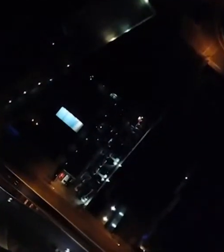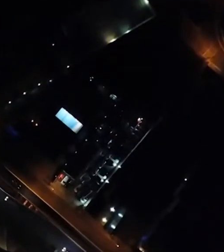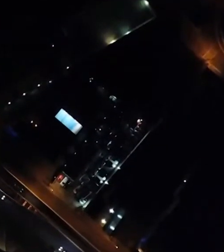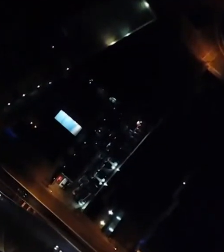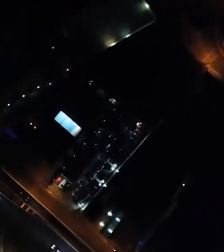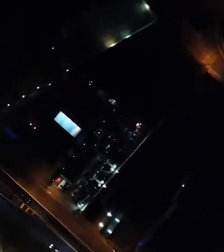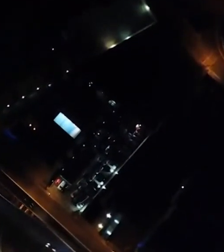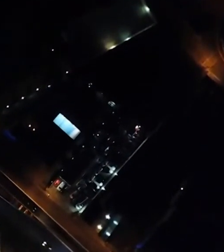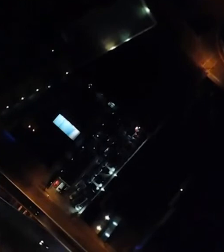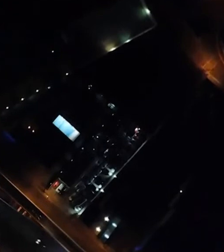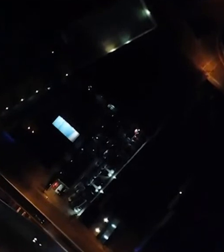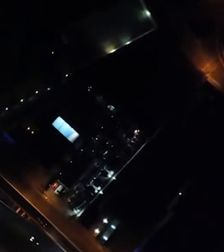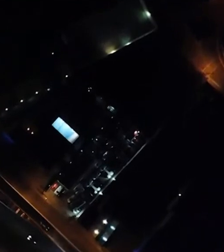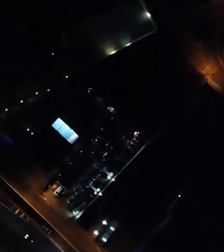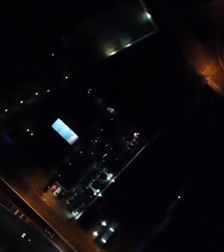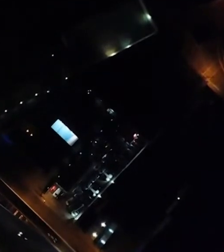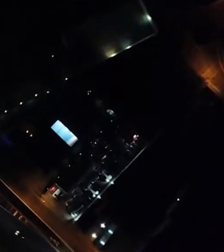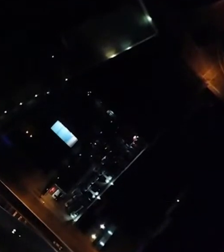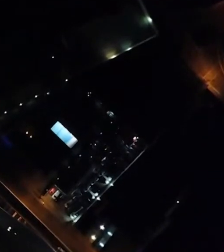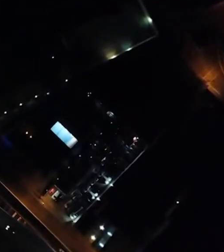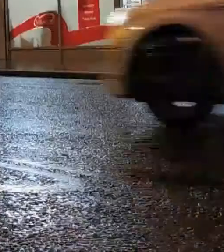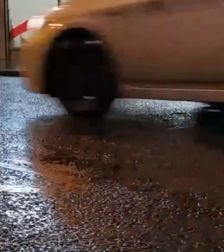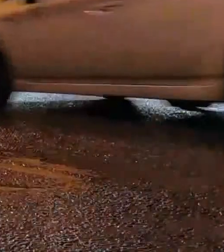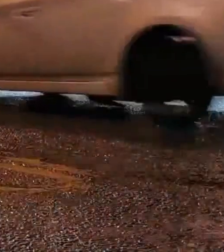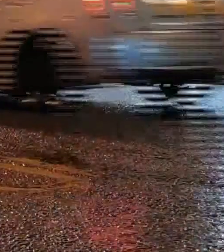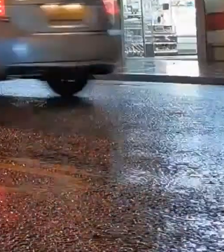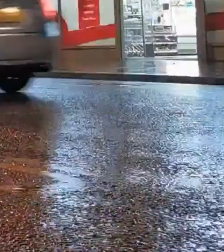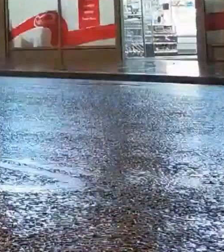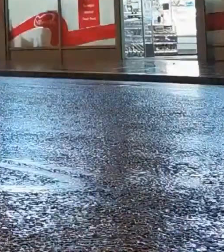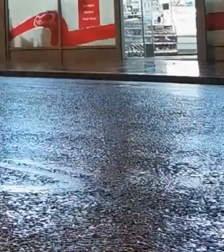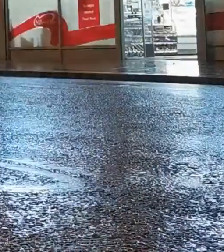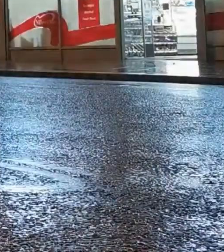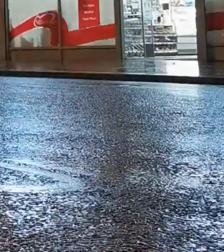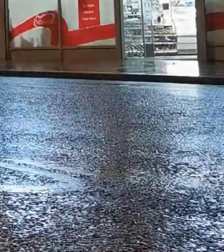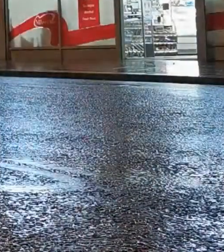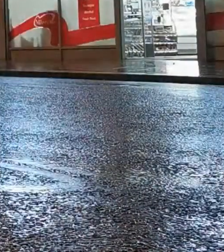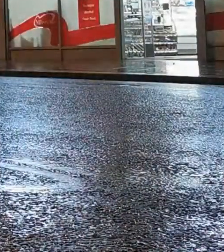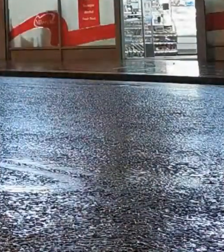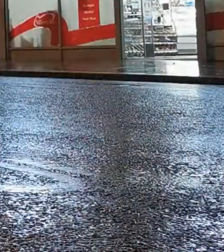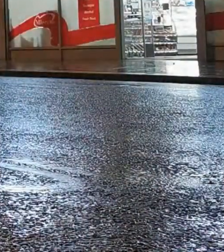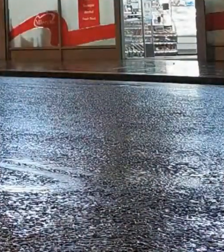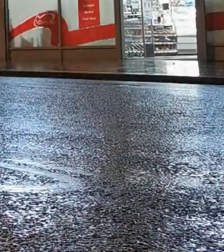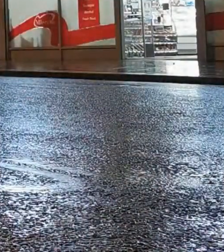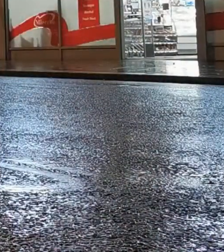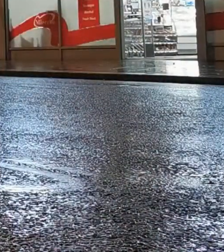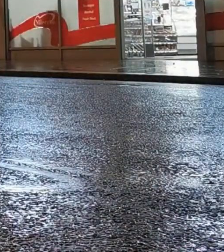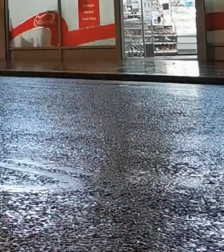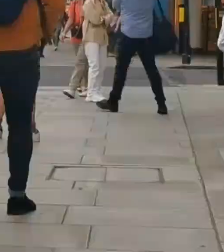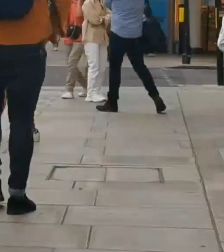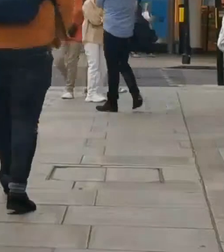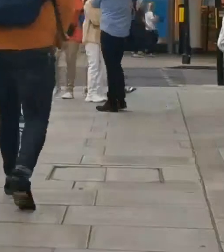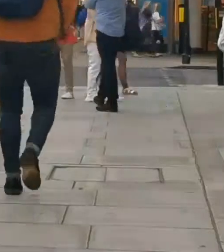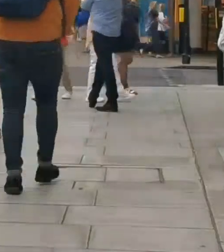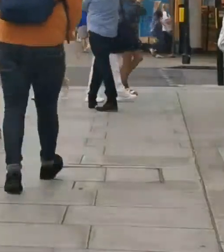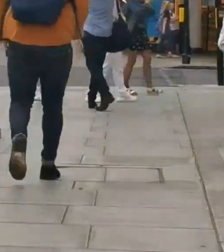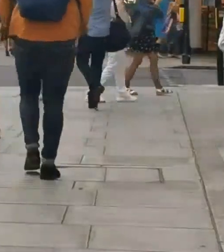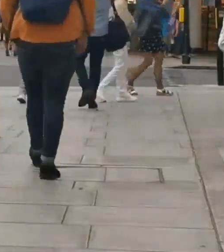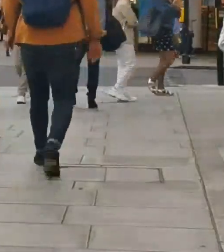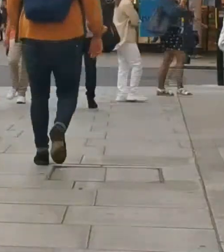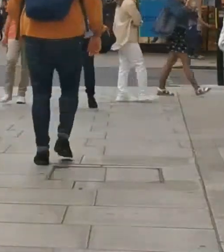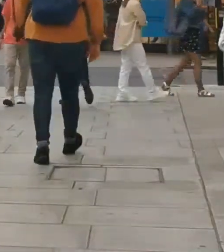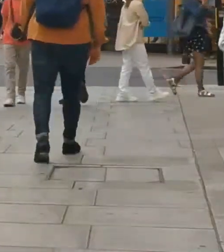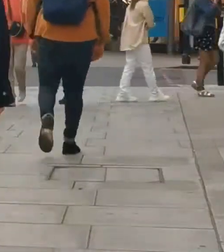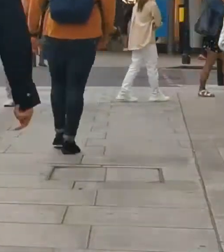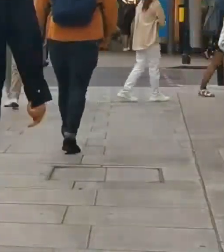Saturdays, like crowd control and stuff like that, which is great for Sina because obviously Sina's only been out